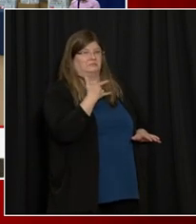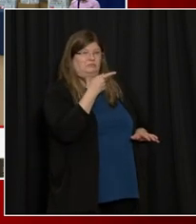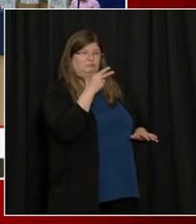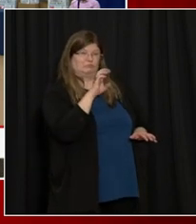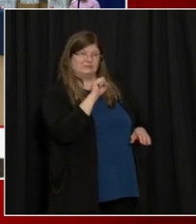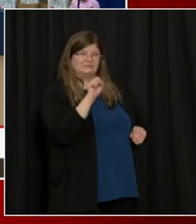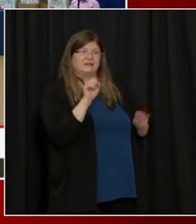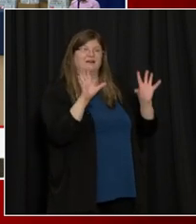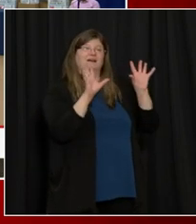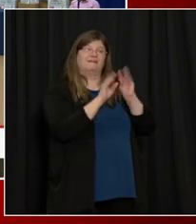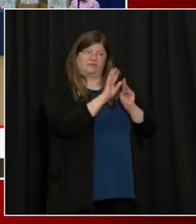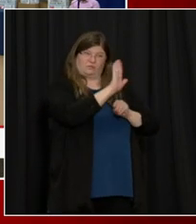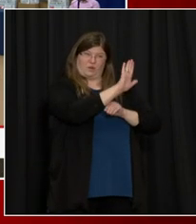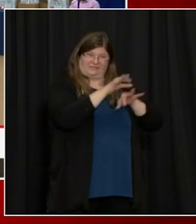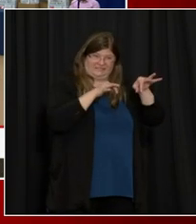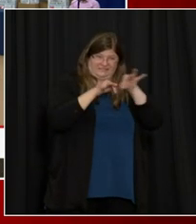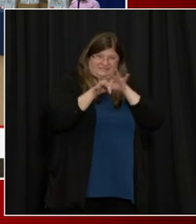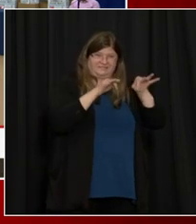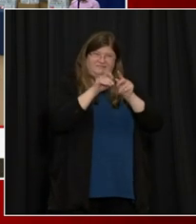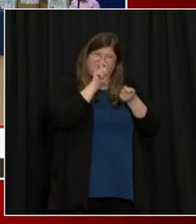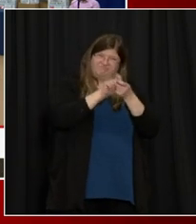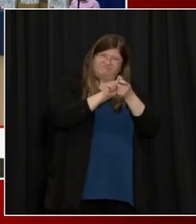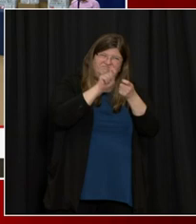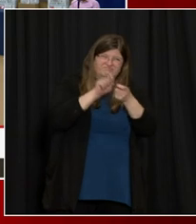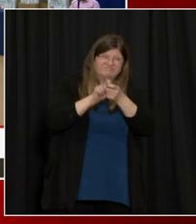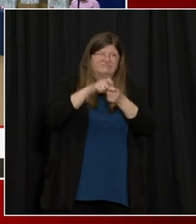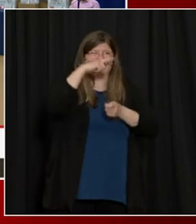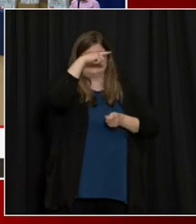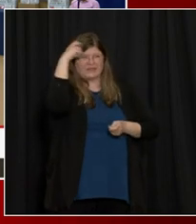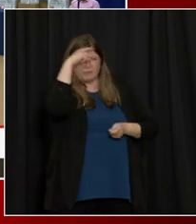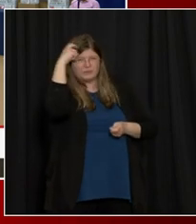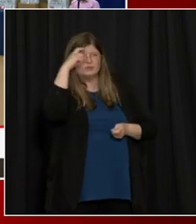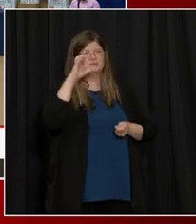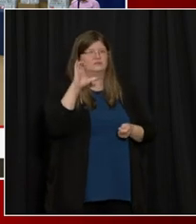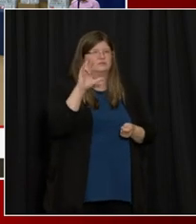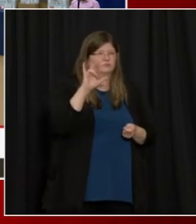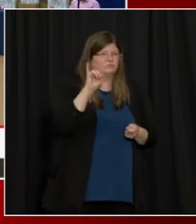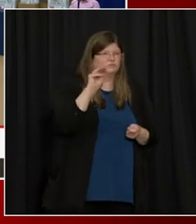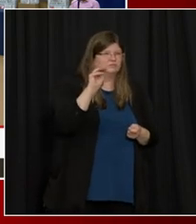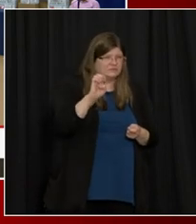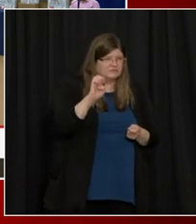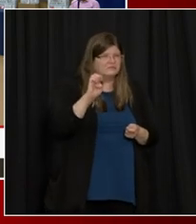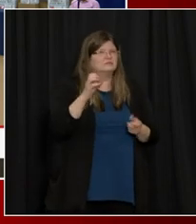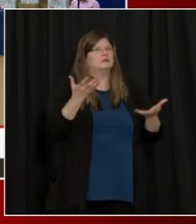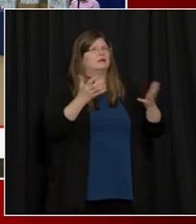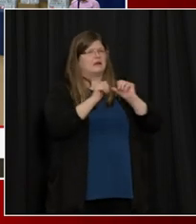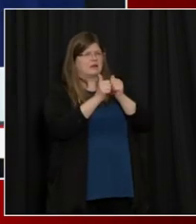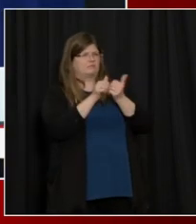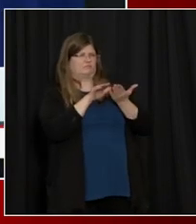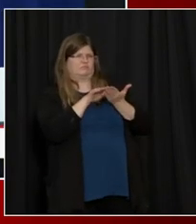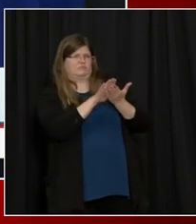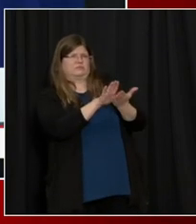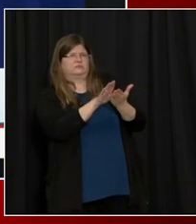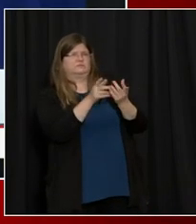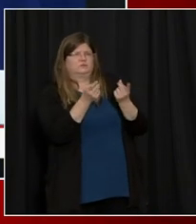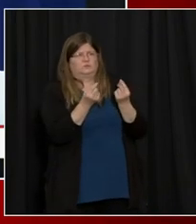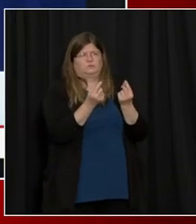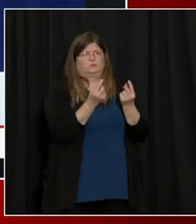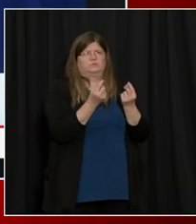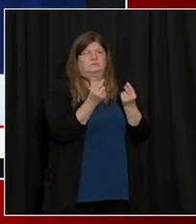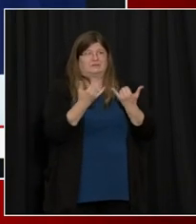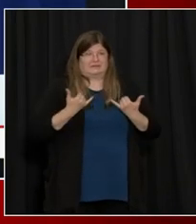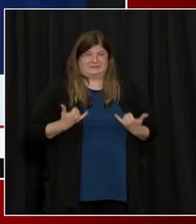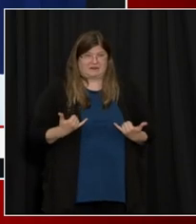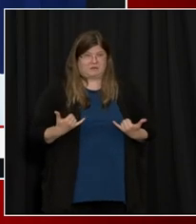initiative and, just overall your plan to attack crime in the city. what would you say to the residents, or what is your plan